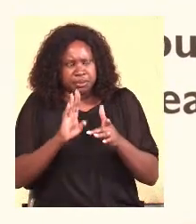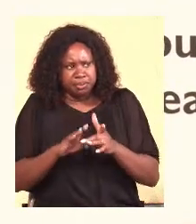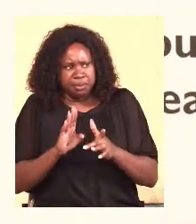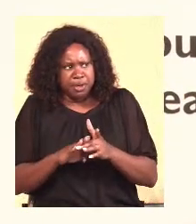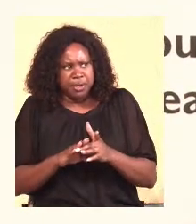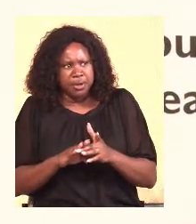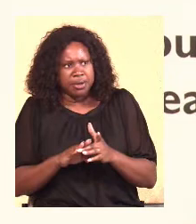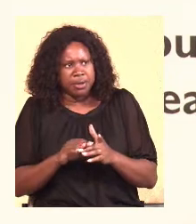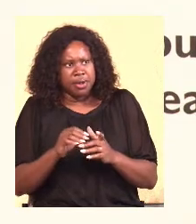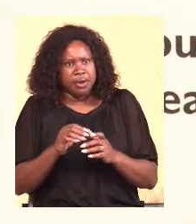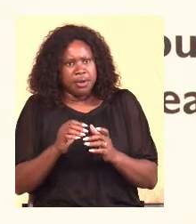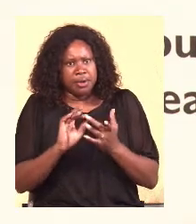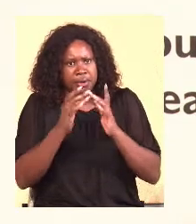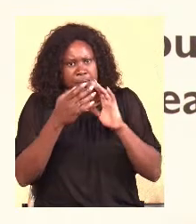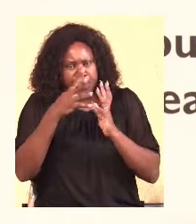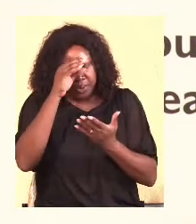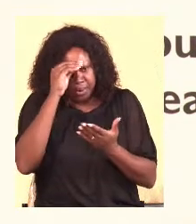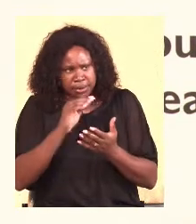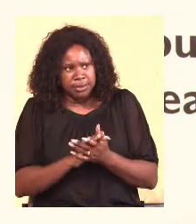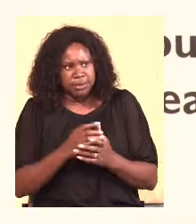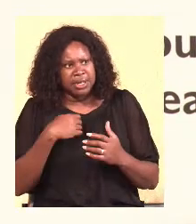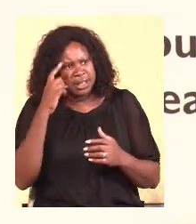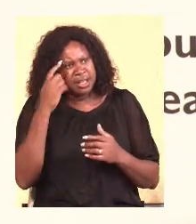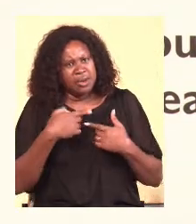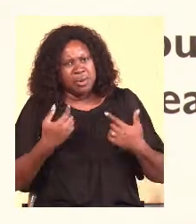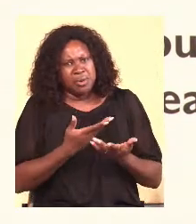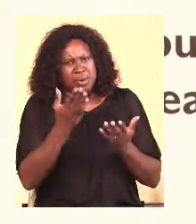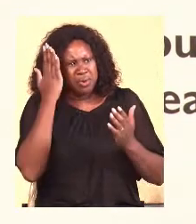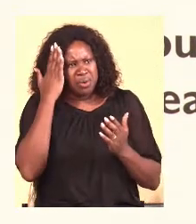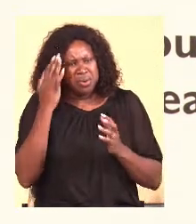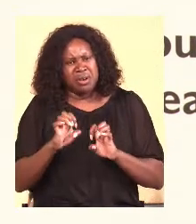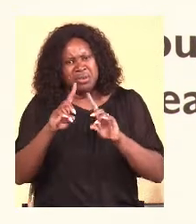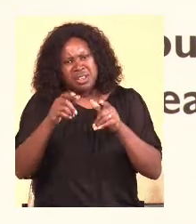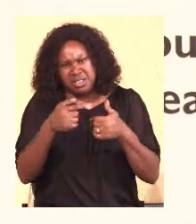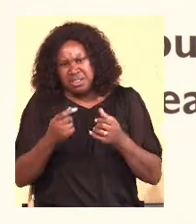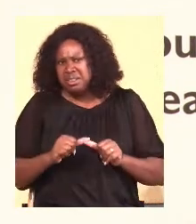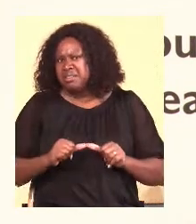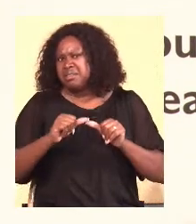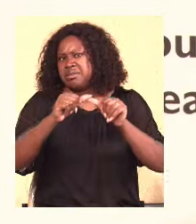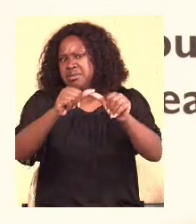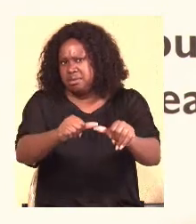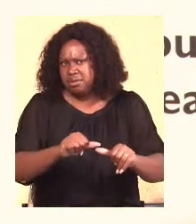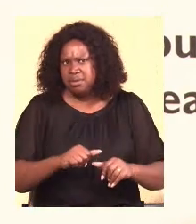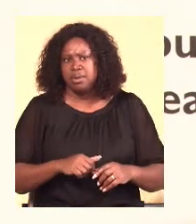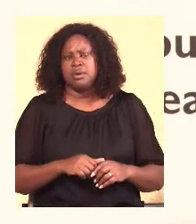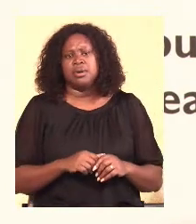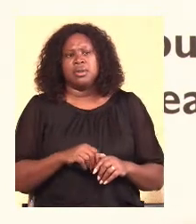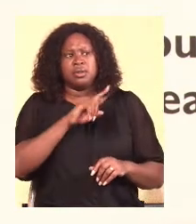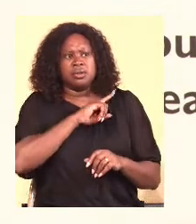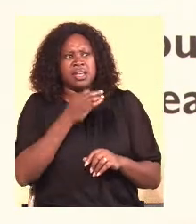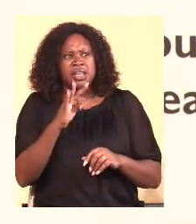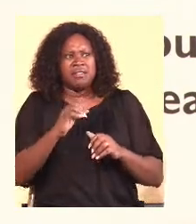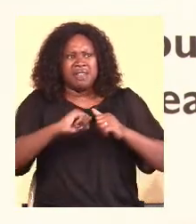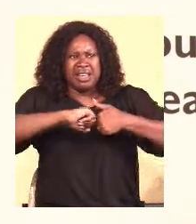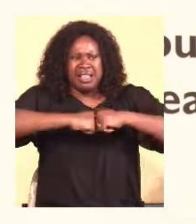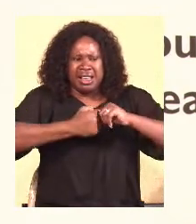pertaining to e-learning. I think we all know that education is a continuum, and therefore, if there are